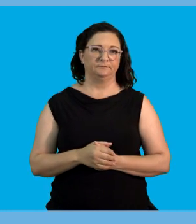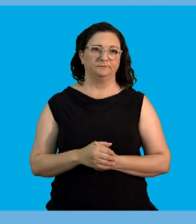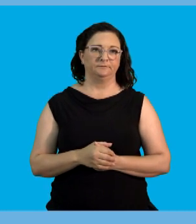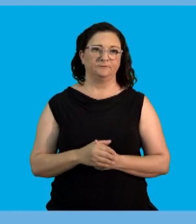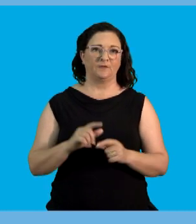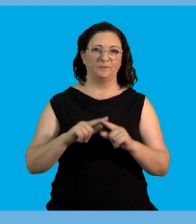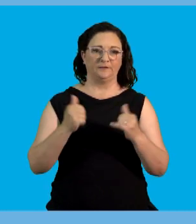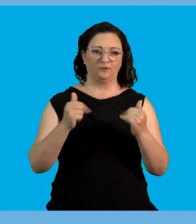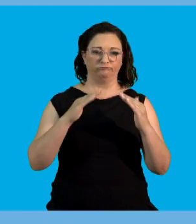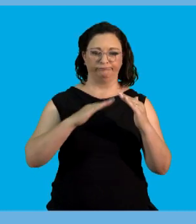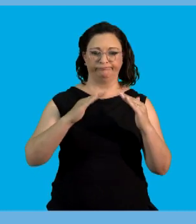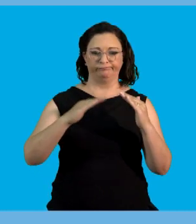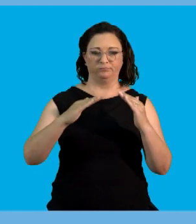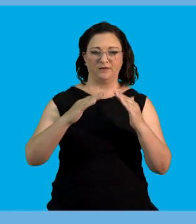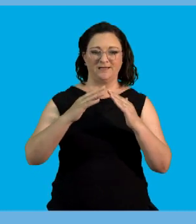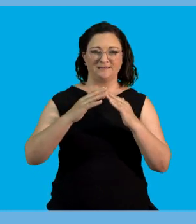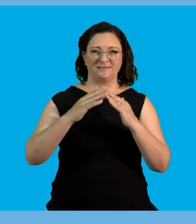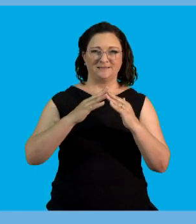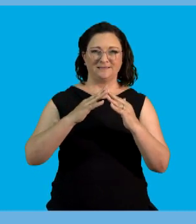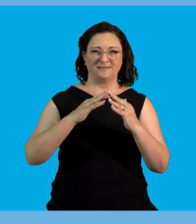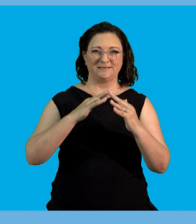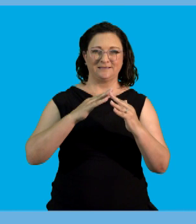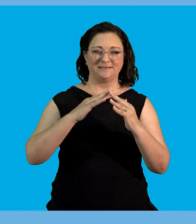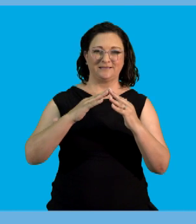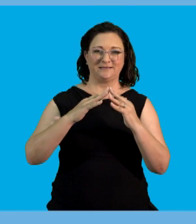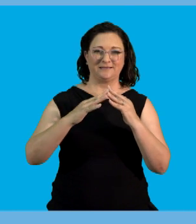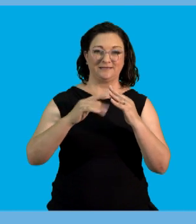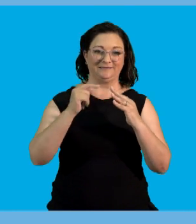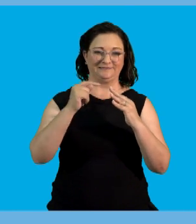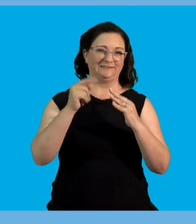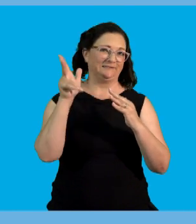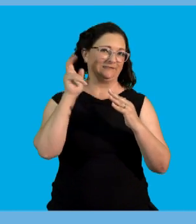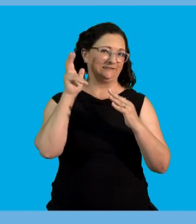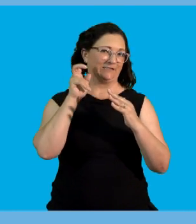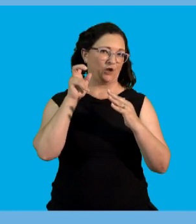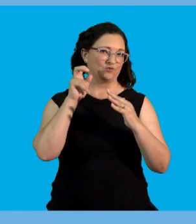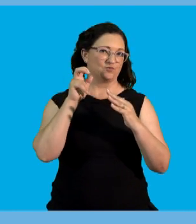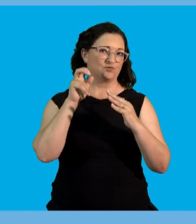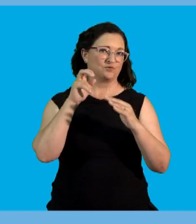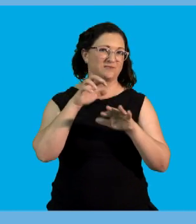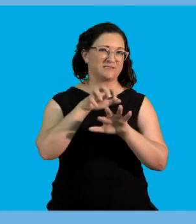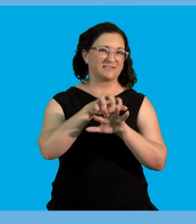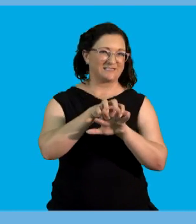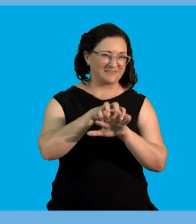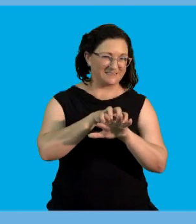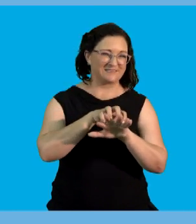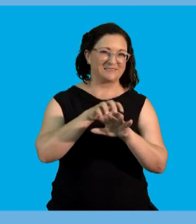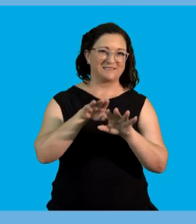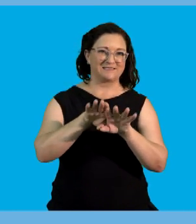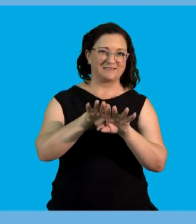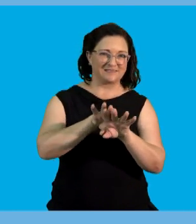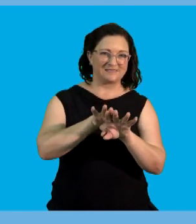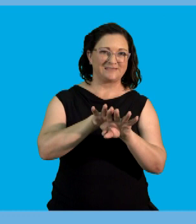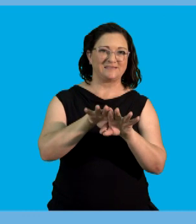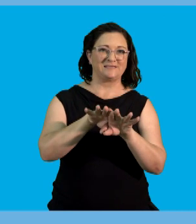happens, the panels scrape against each other and against the nails that keep them in place. Then the scraping of metal against the